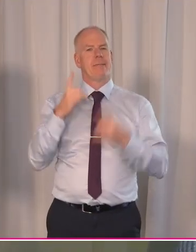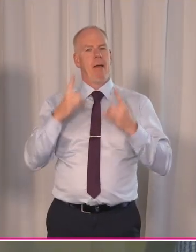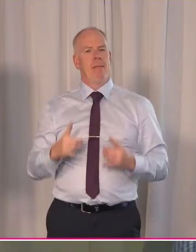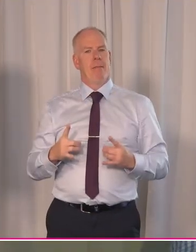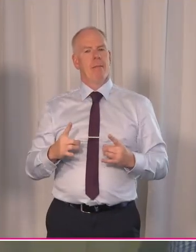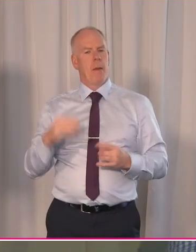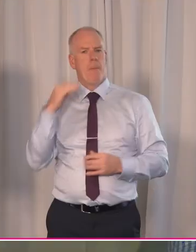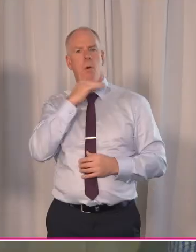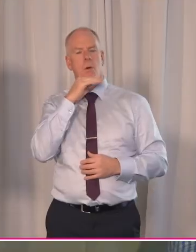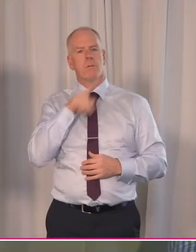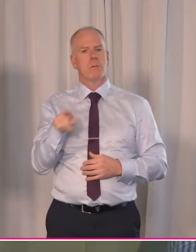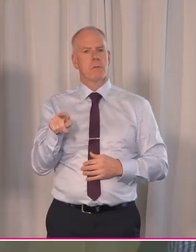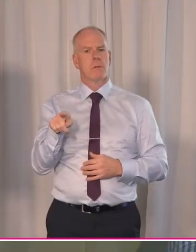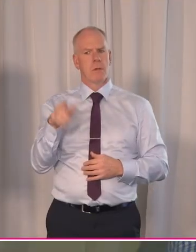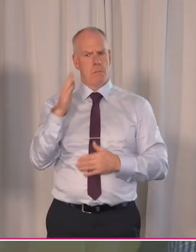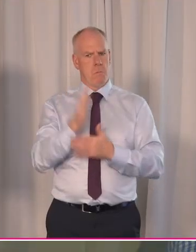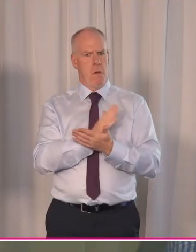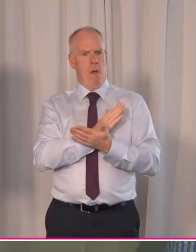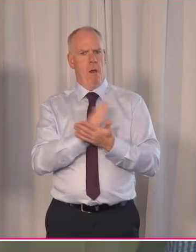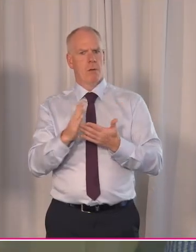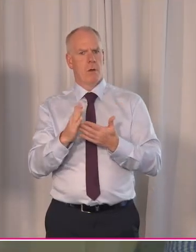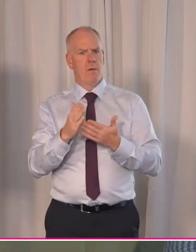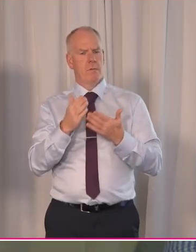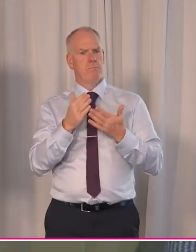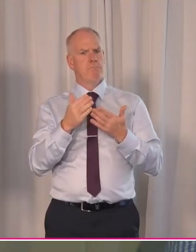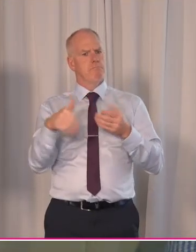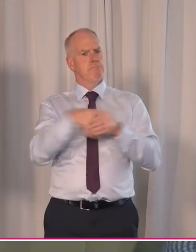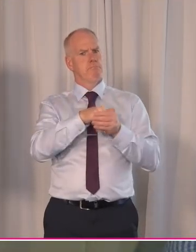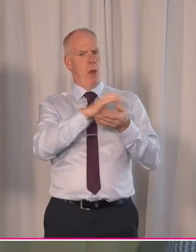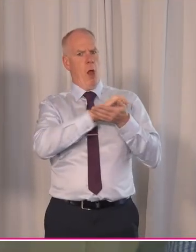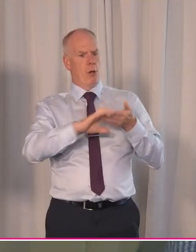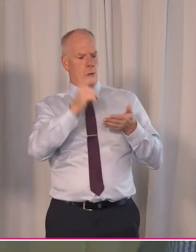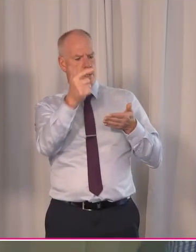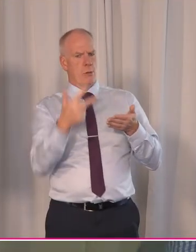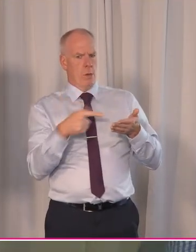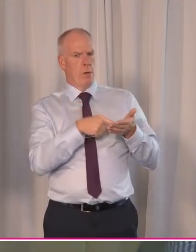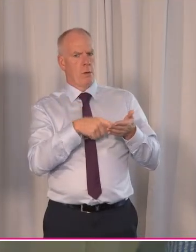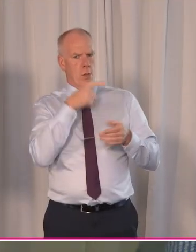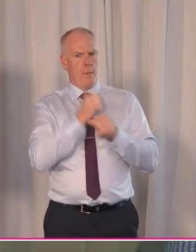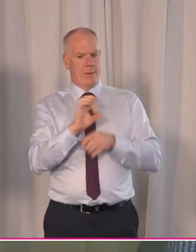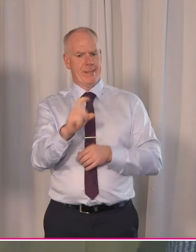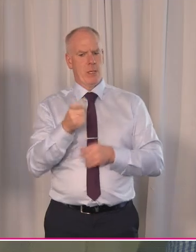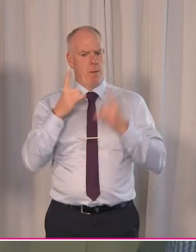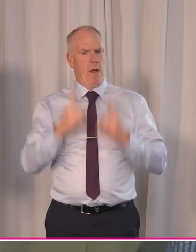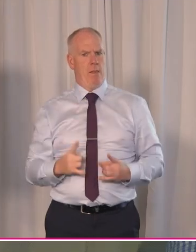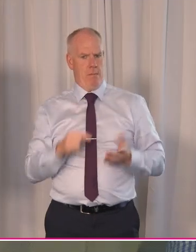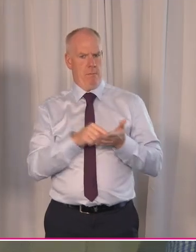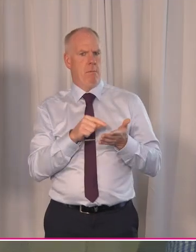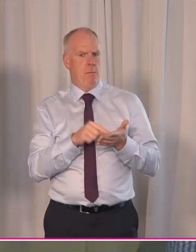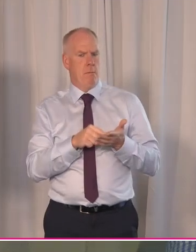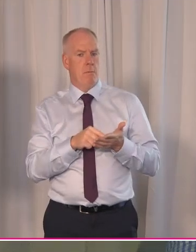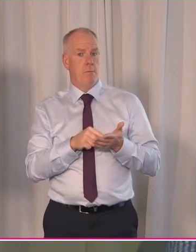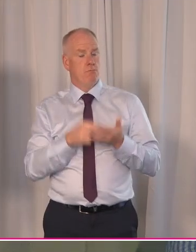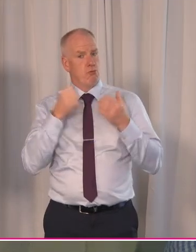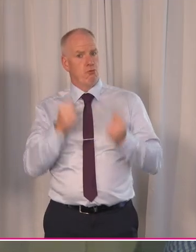it's a really important part of the scope of Article 23. Having a good